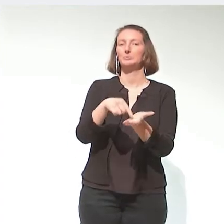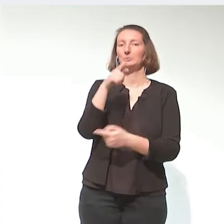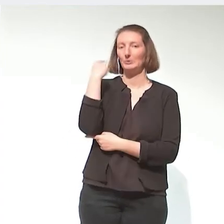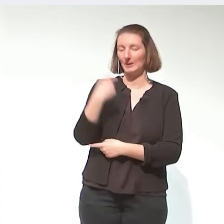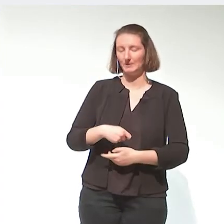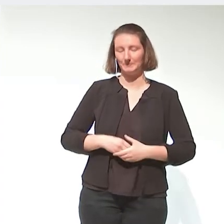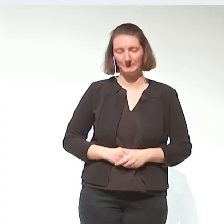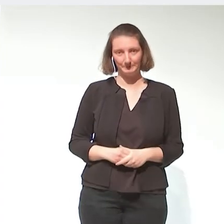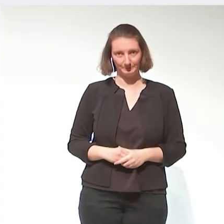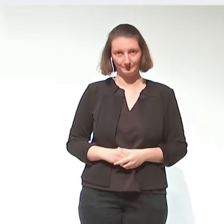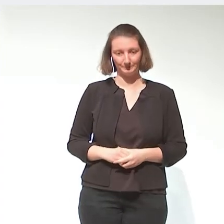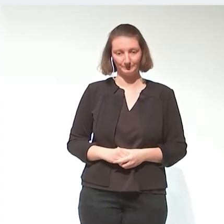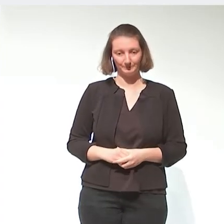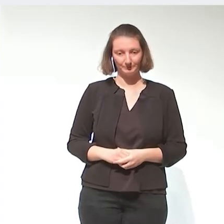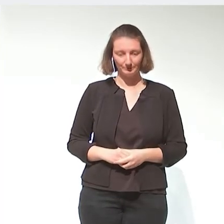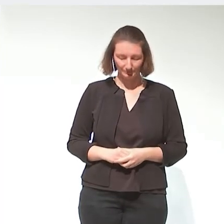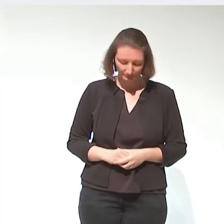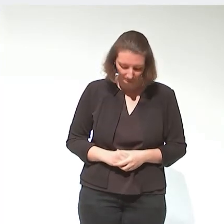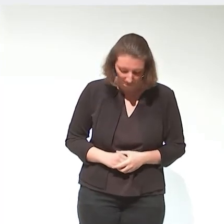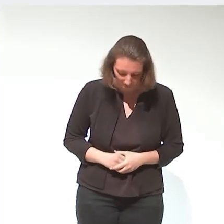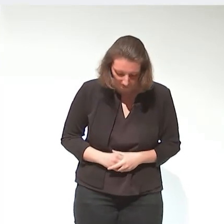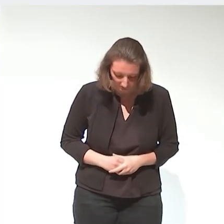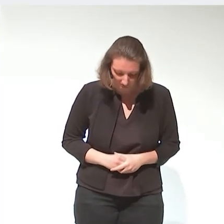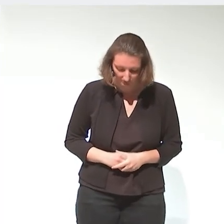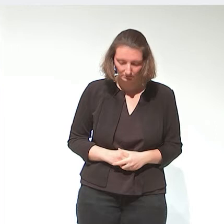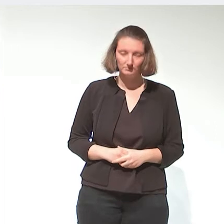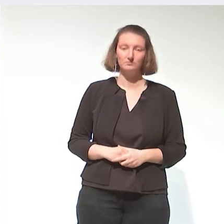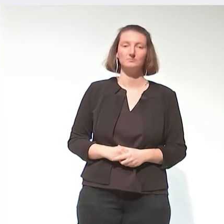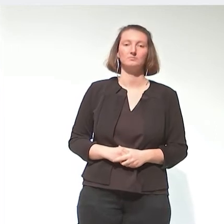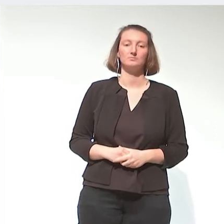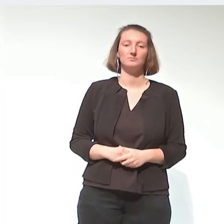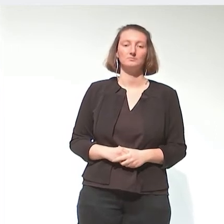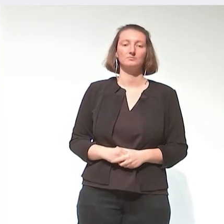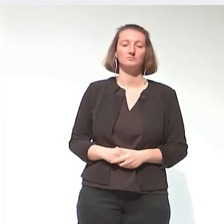Paweł Wdowik, to tell us about the situation in Ukraine.